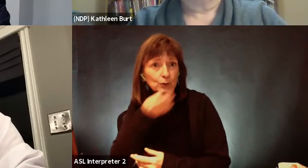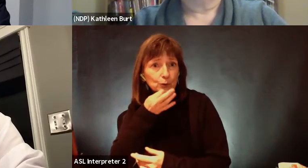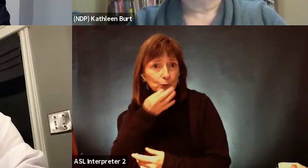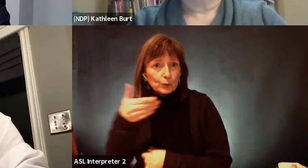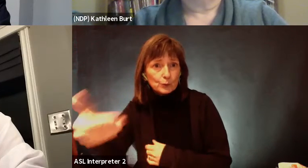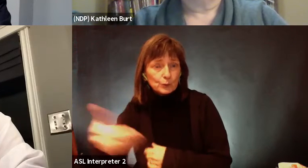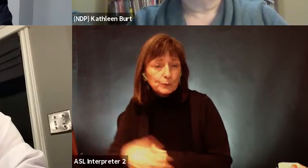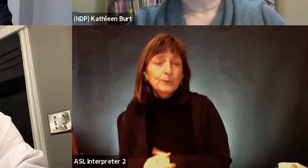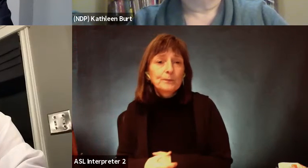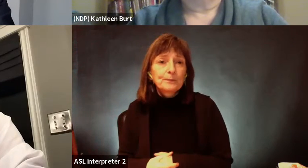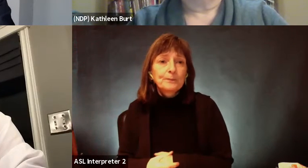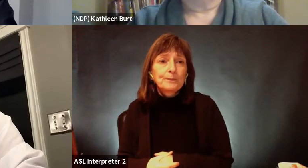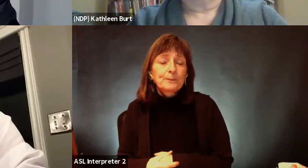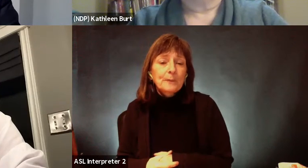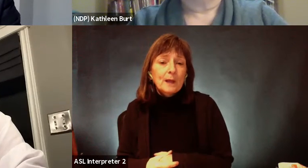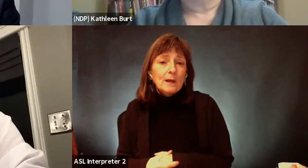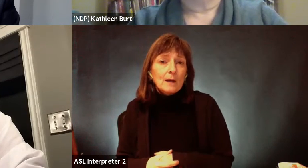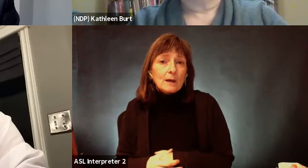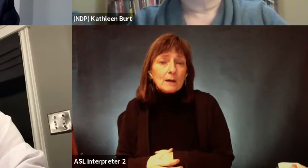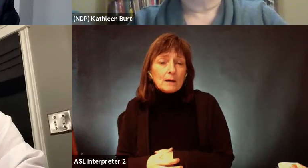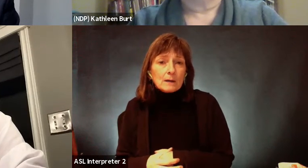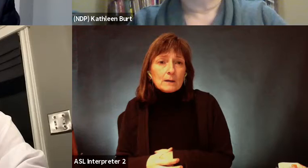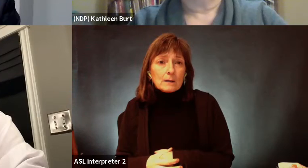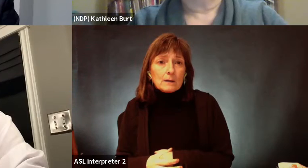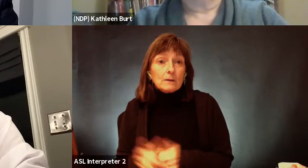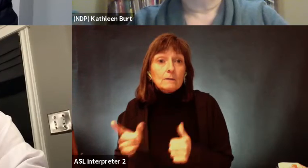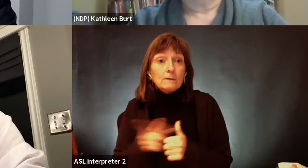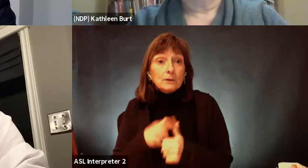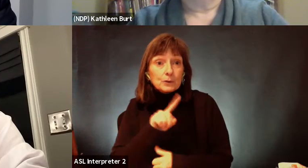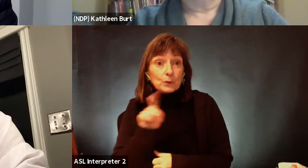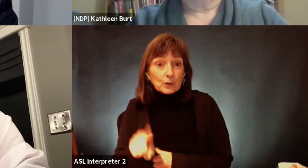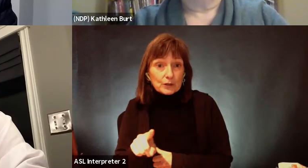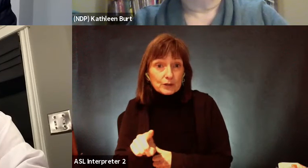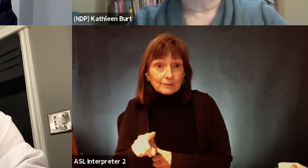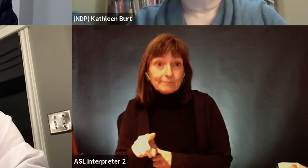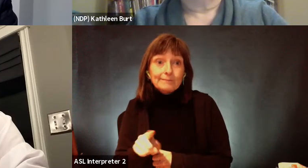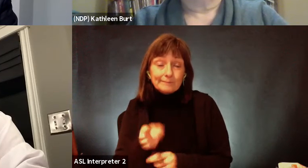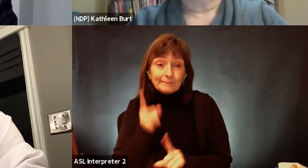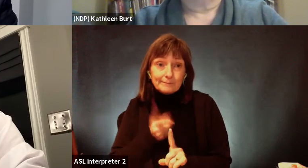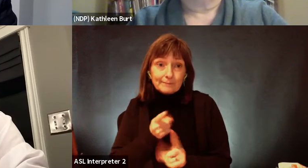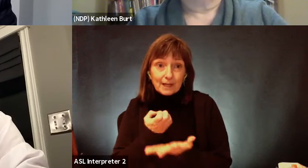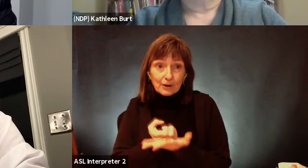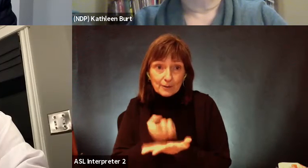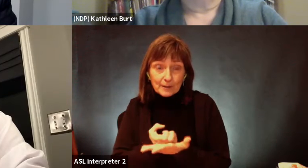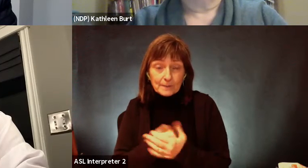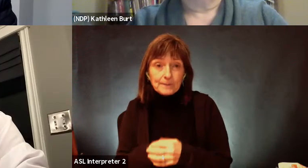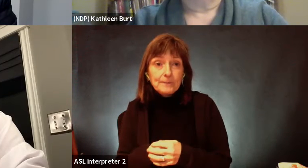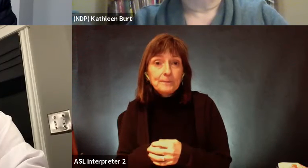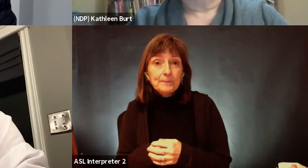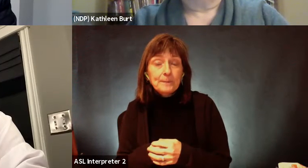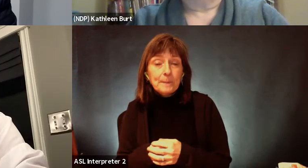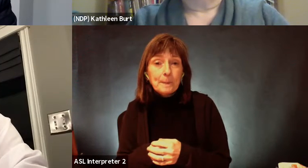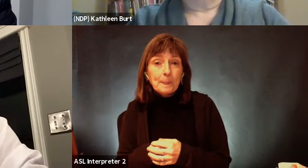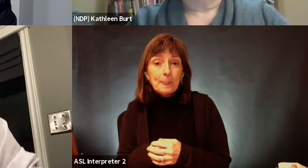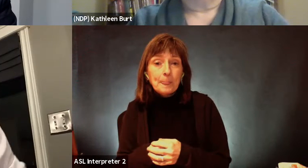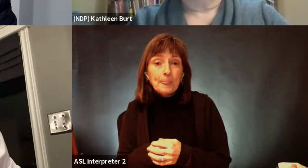Thank you, Ken. Now for the first question, and it's on the economy. How will you,